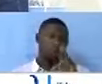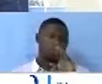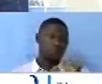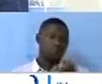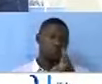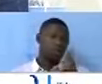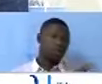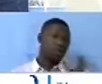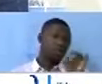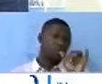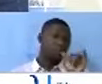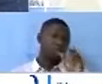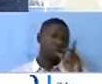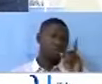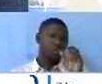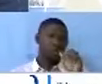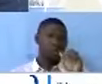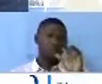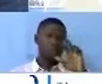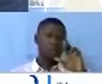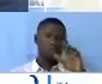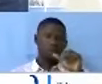to. No, Ajuchi? The